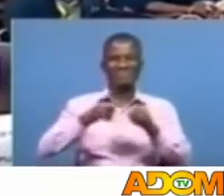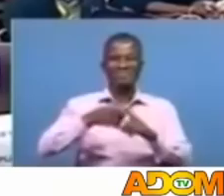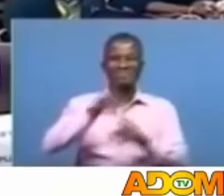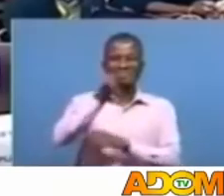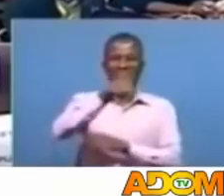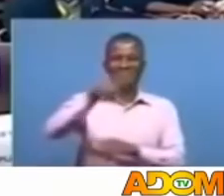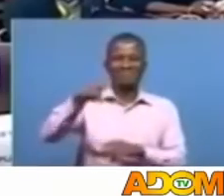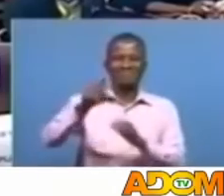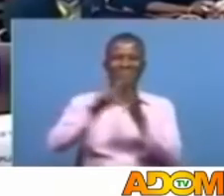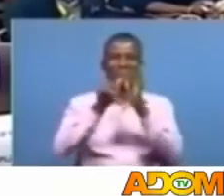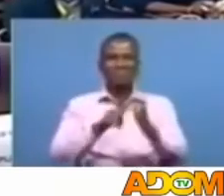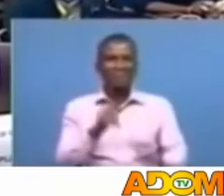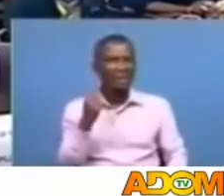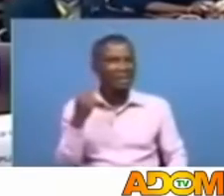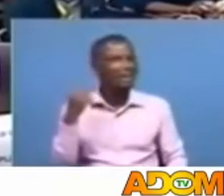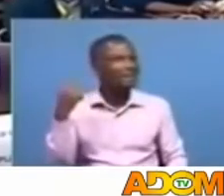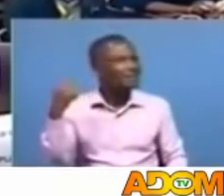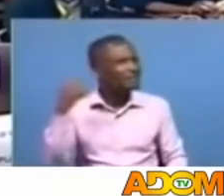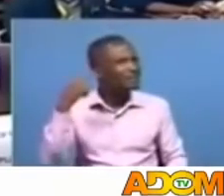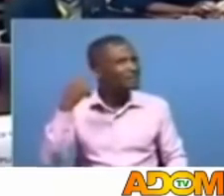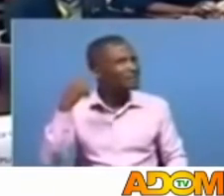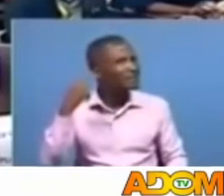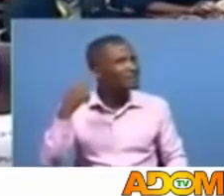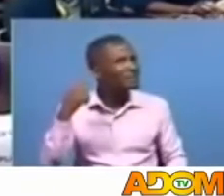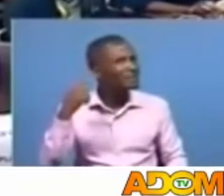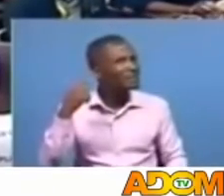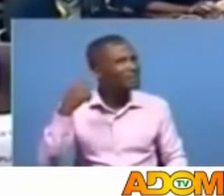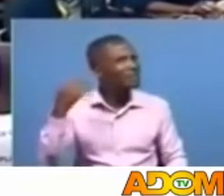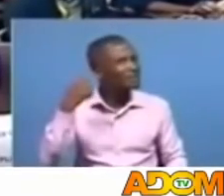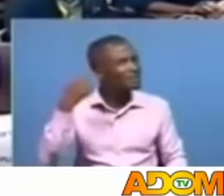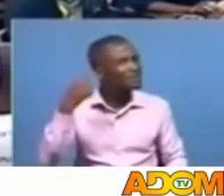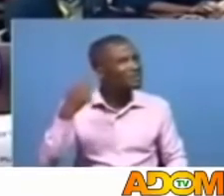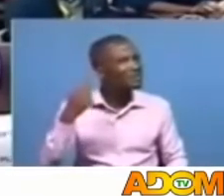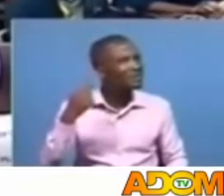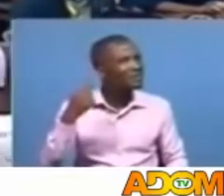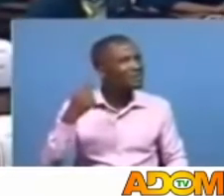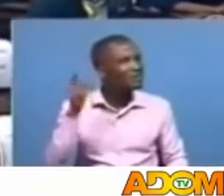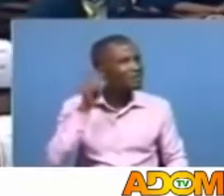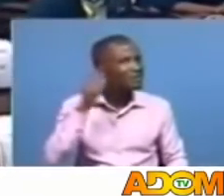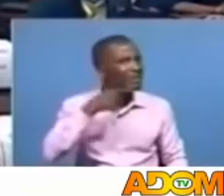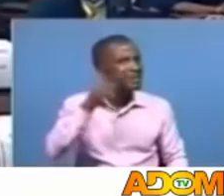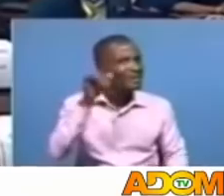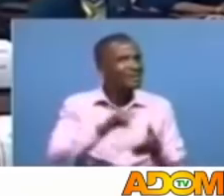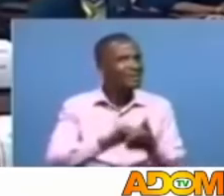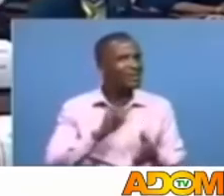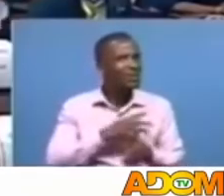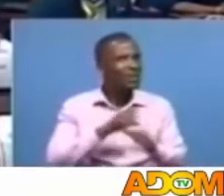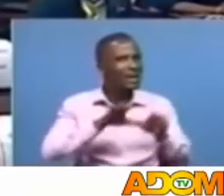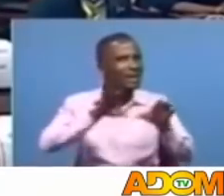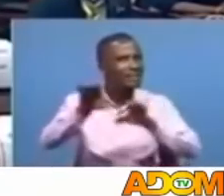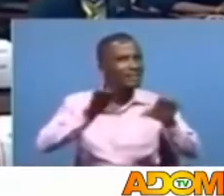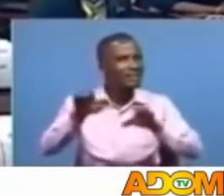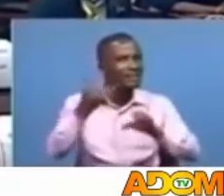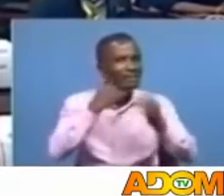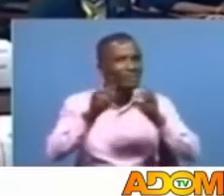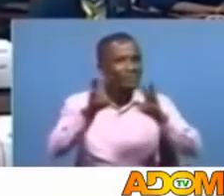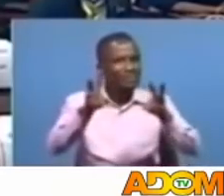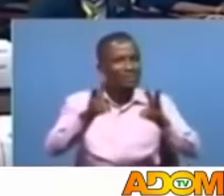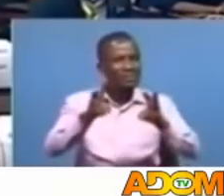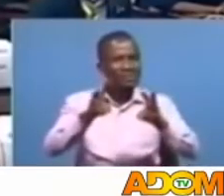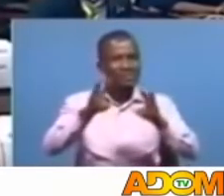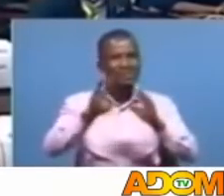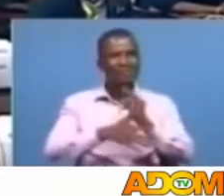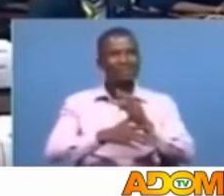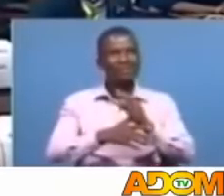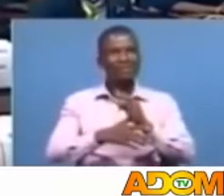respondent, I heard him a little while ago say that we are acting in breach of